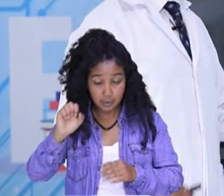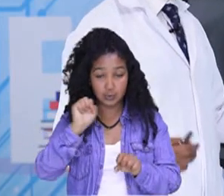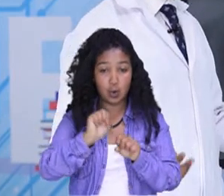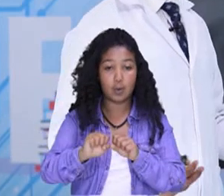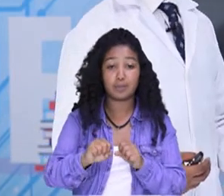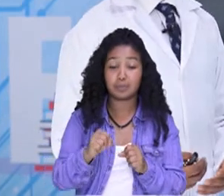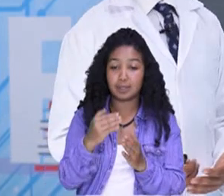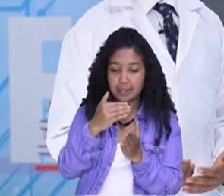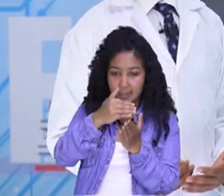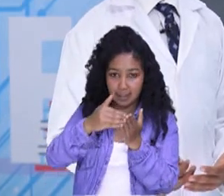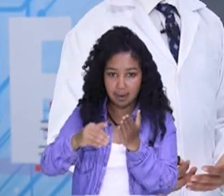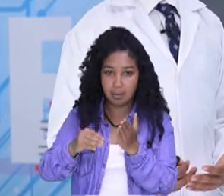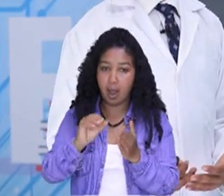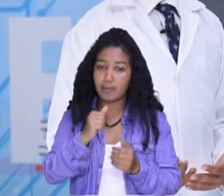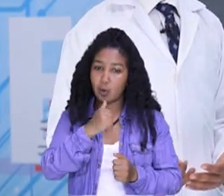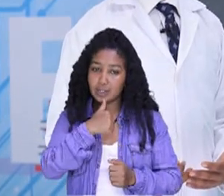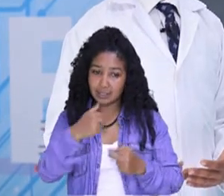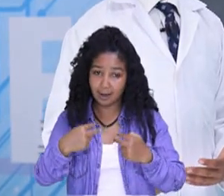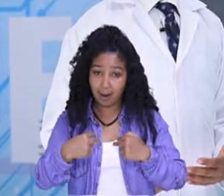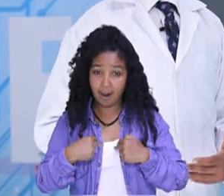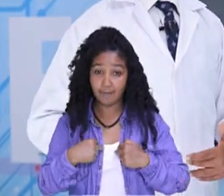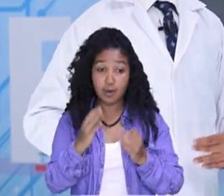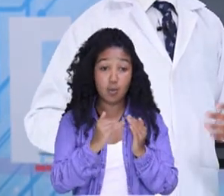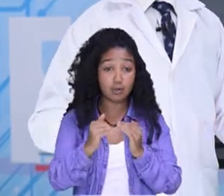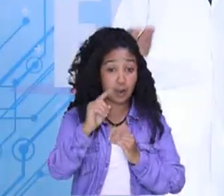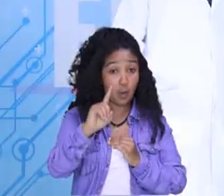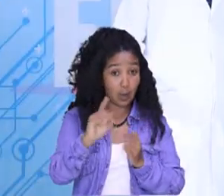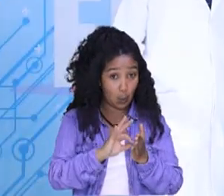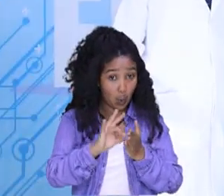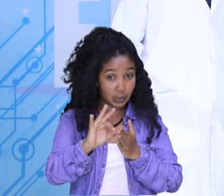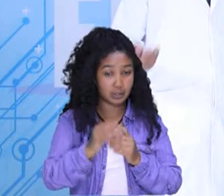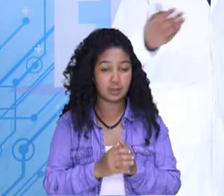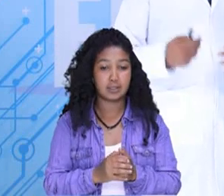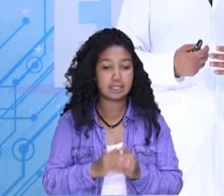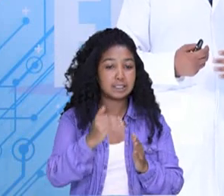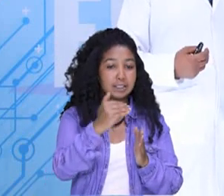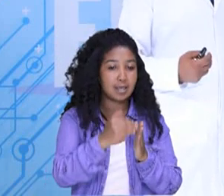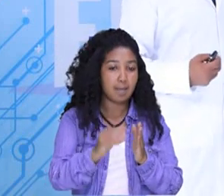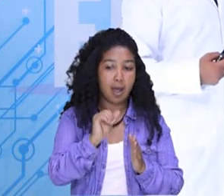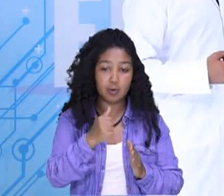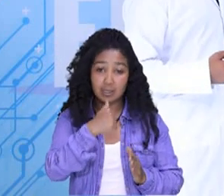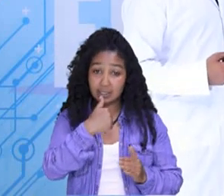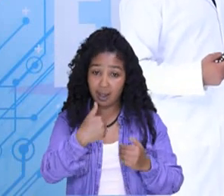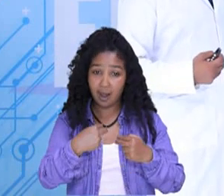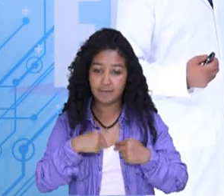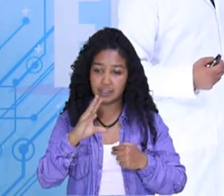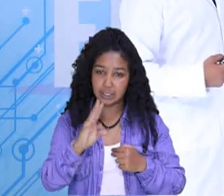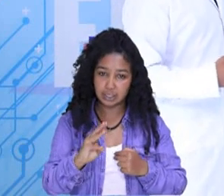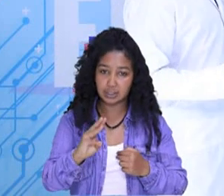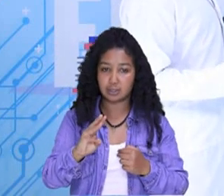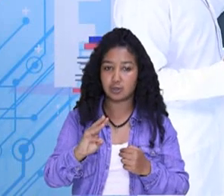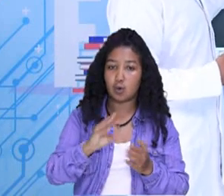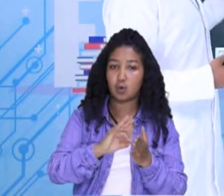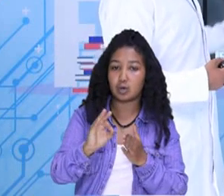So some amino acids have more than 1 code. Some amino acids have 6